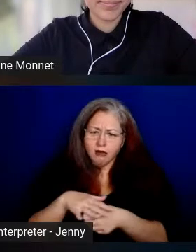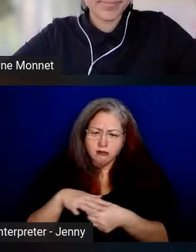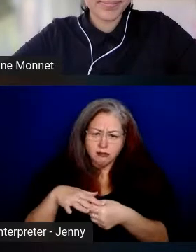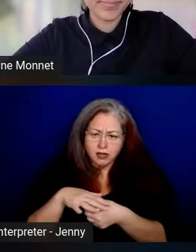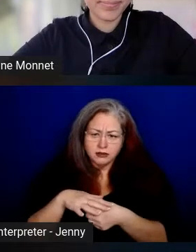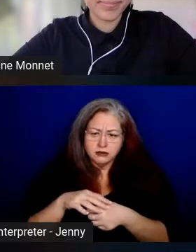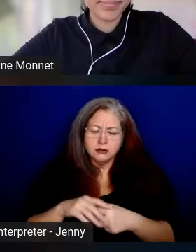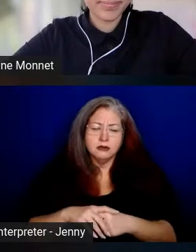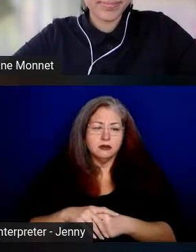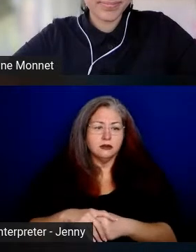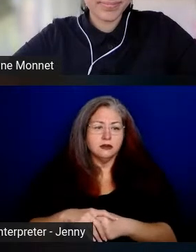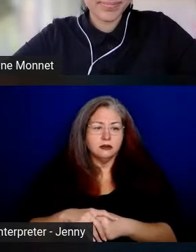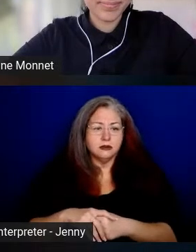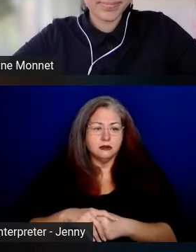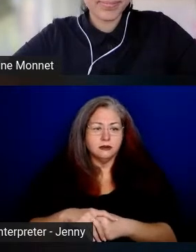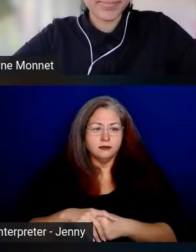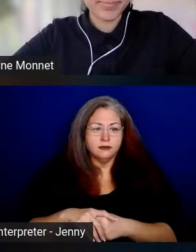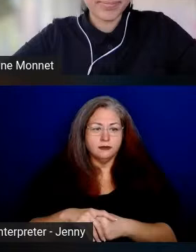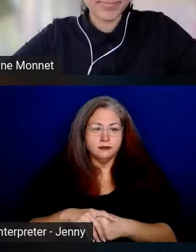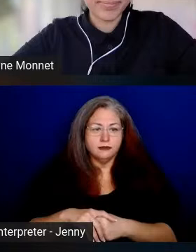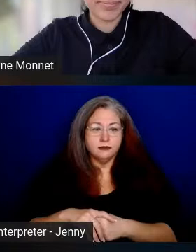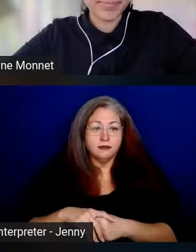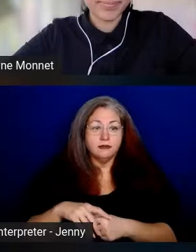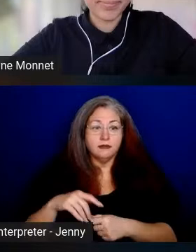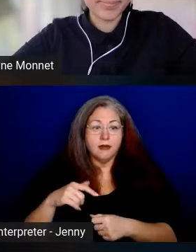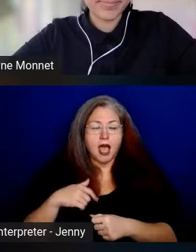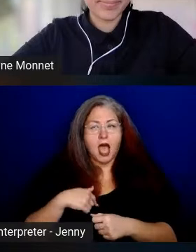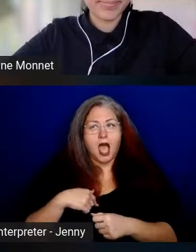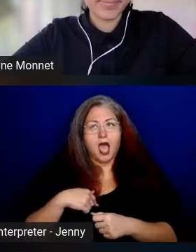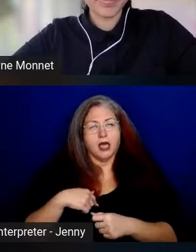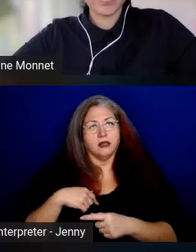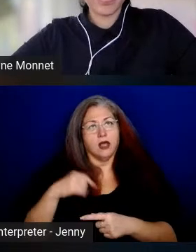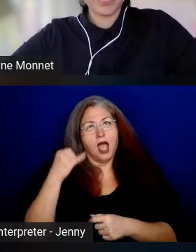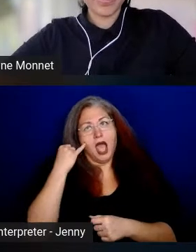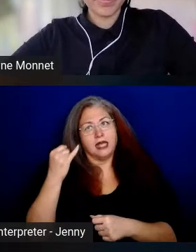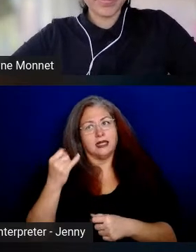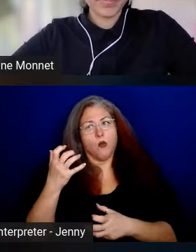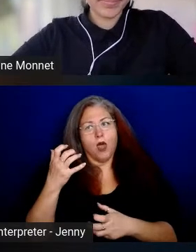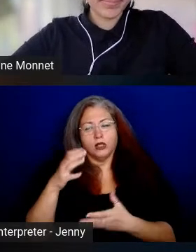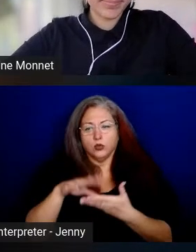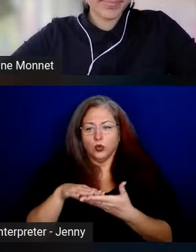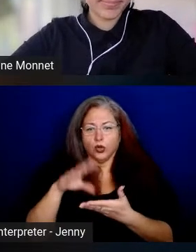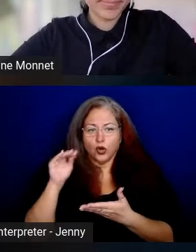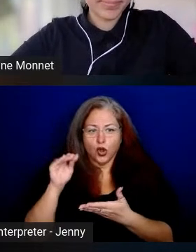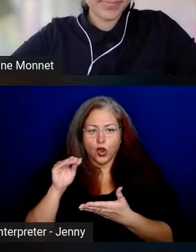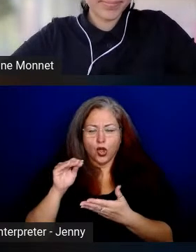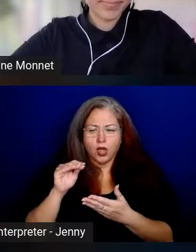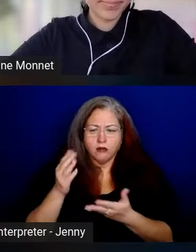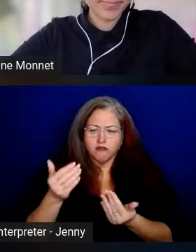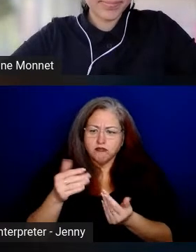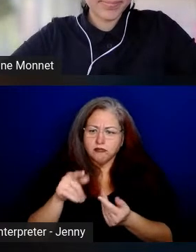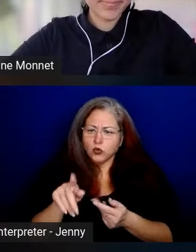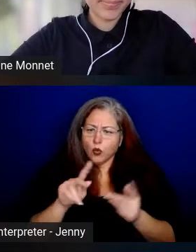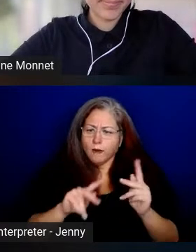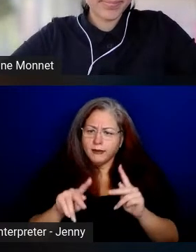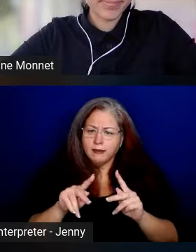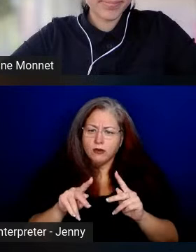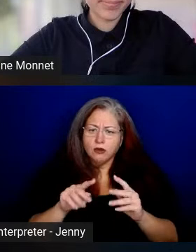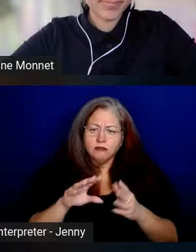And I came with the idea of learning more about the people who live